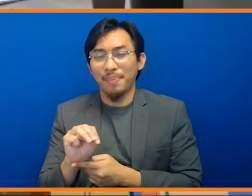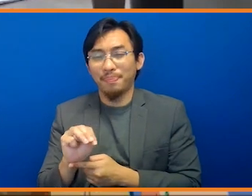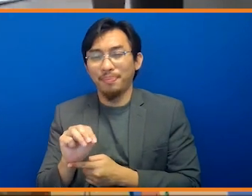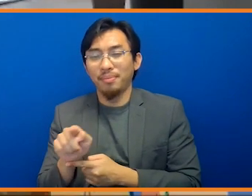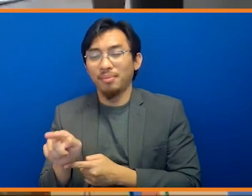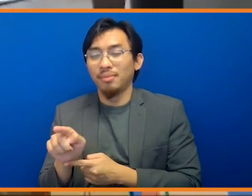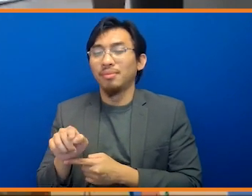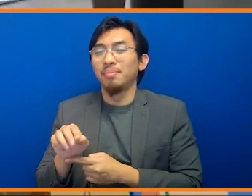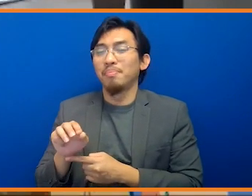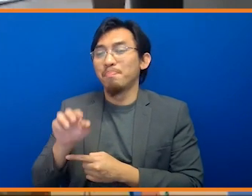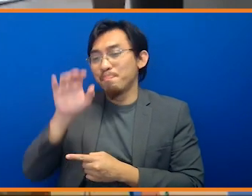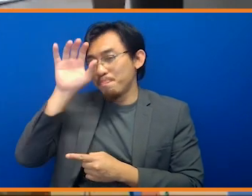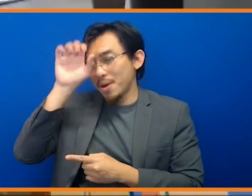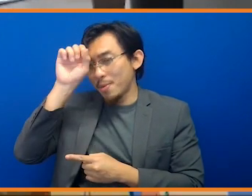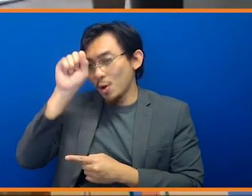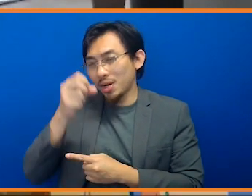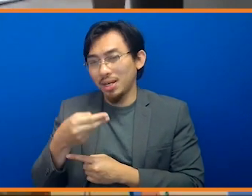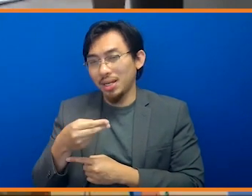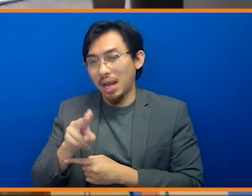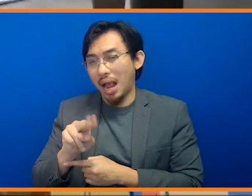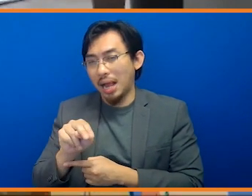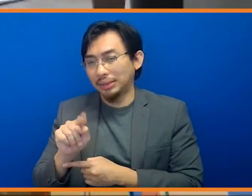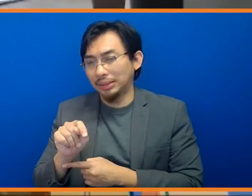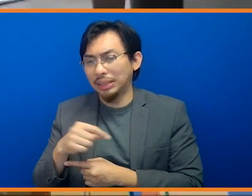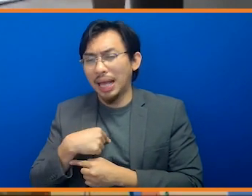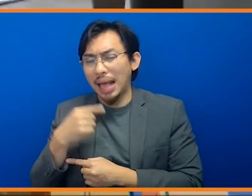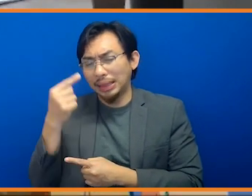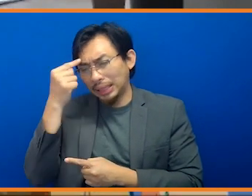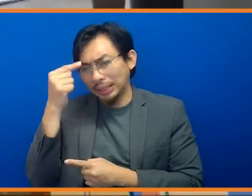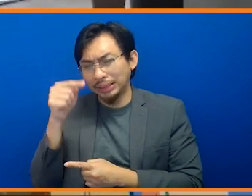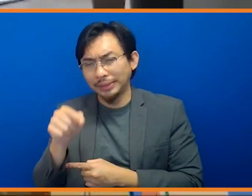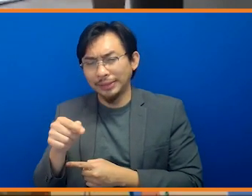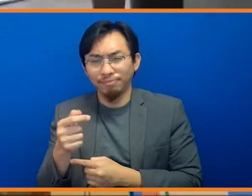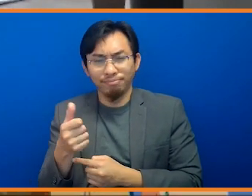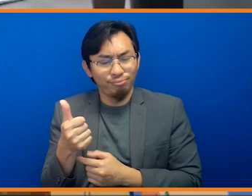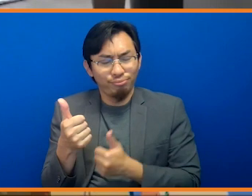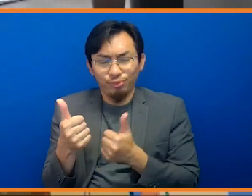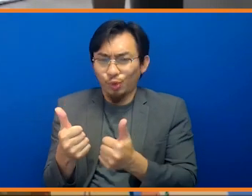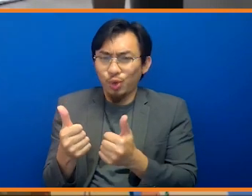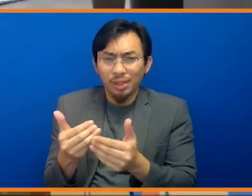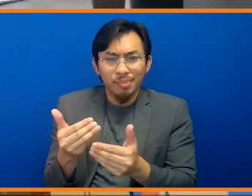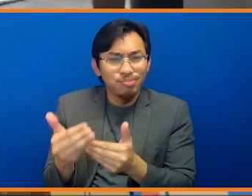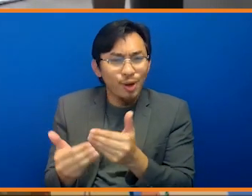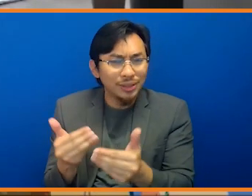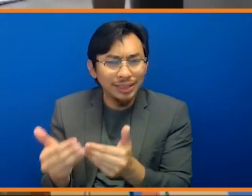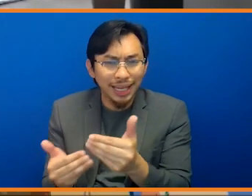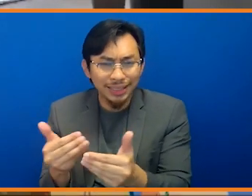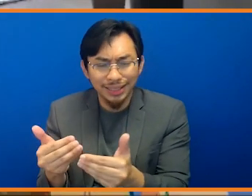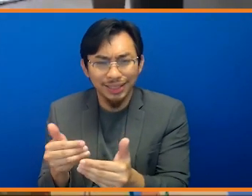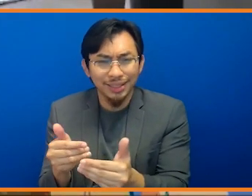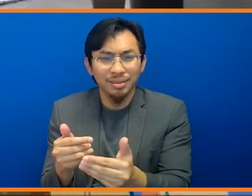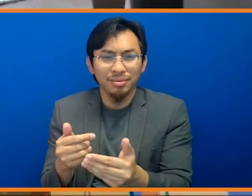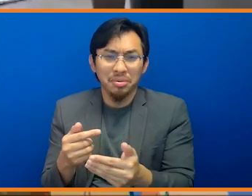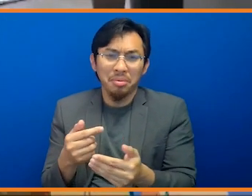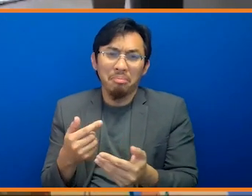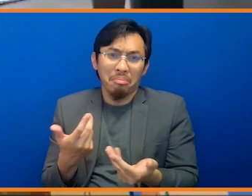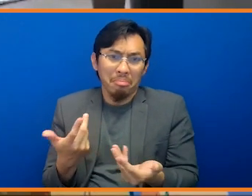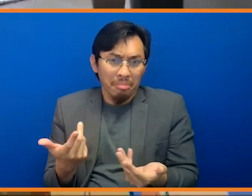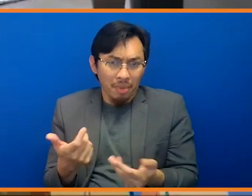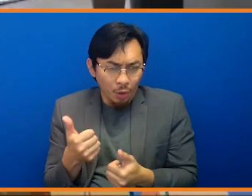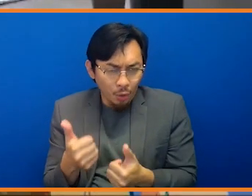in ATMM and memory hunt? Because I think this is a really good process and really